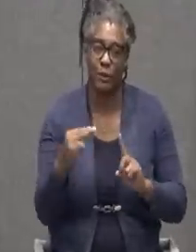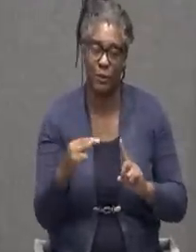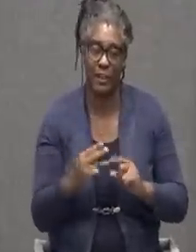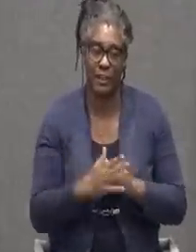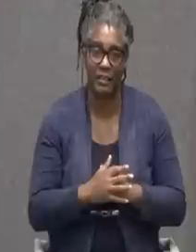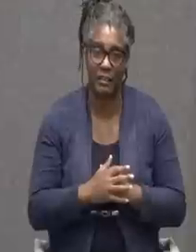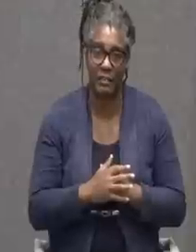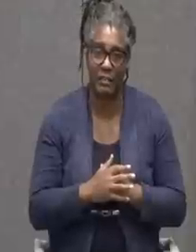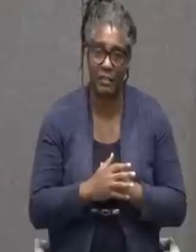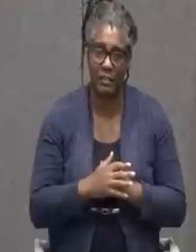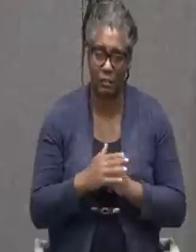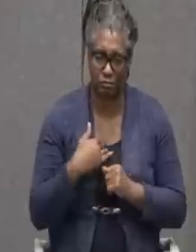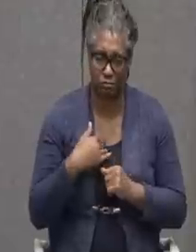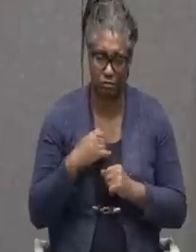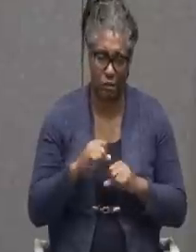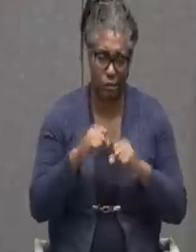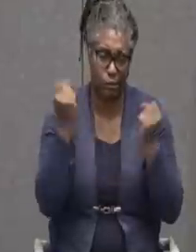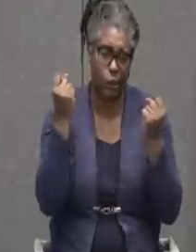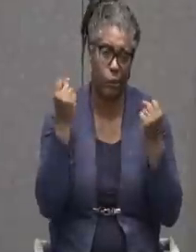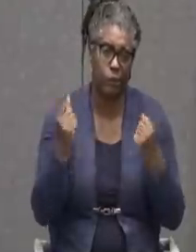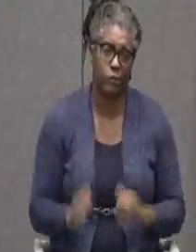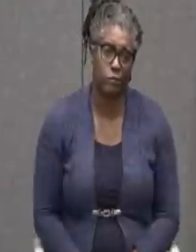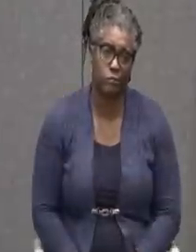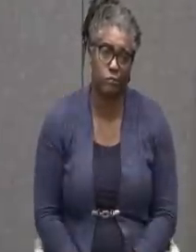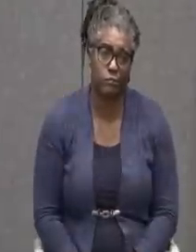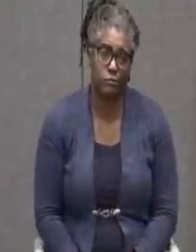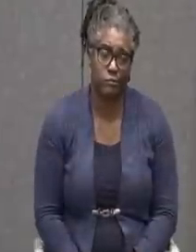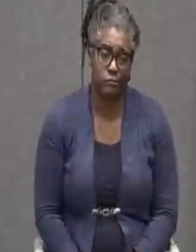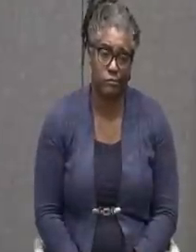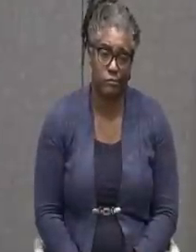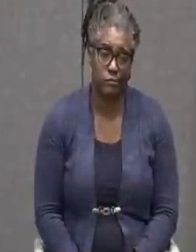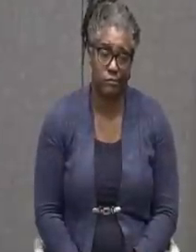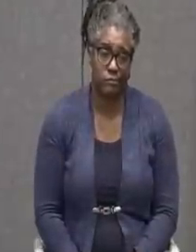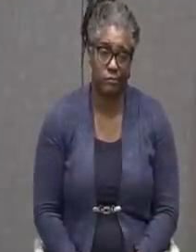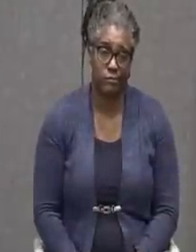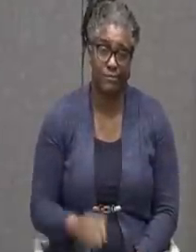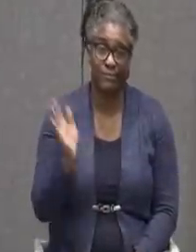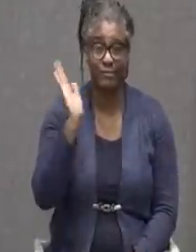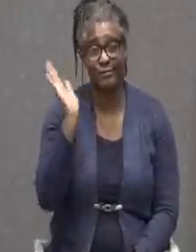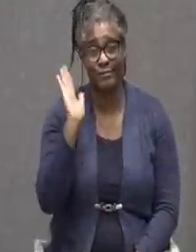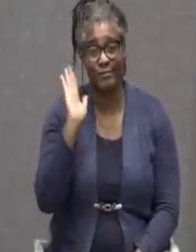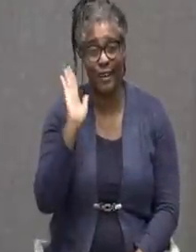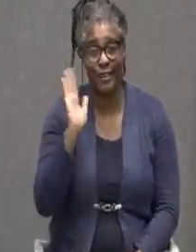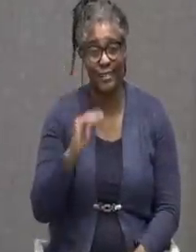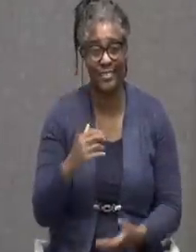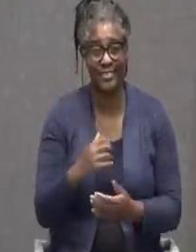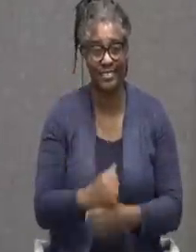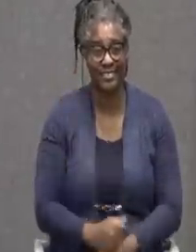it's all broken. Goodbye, friends.